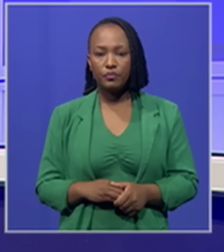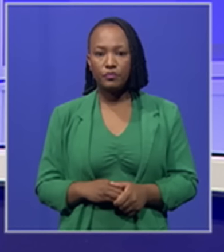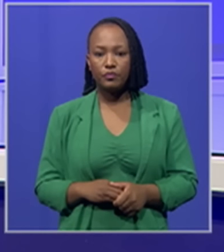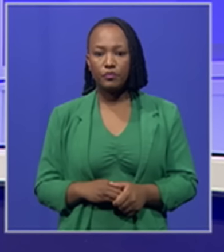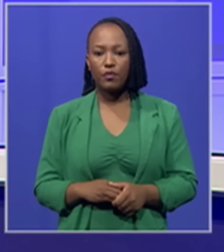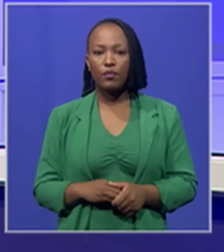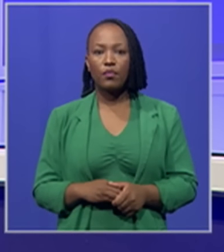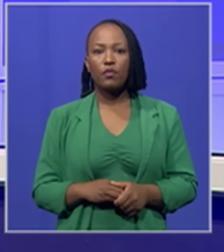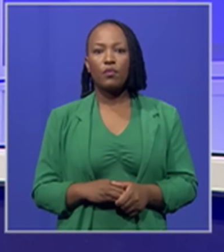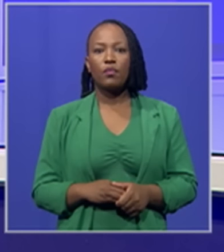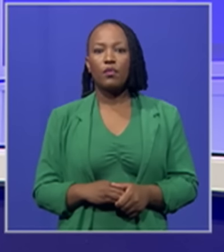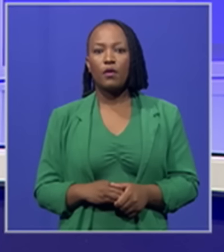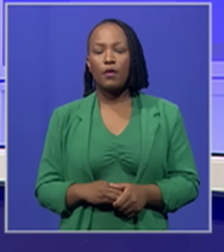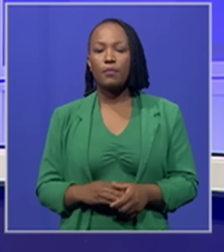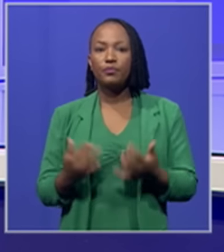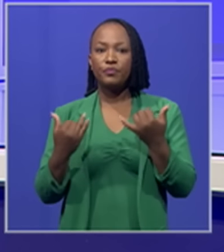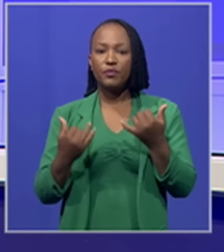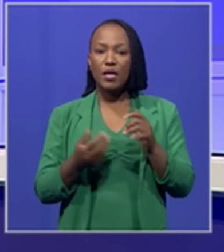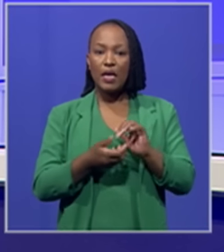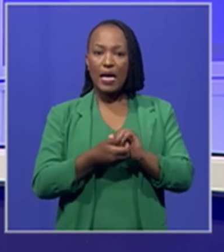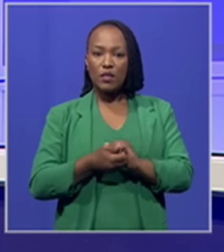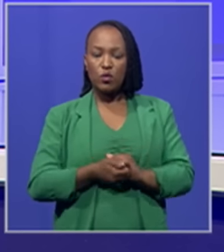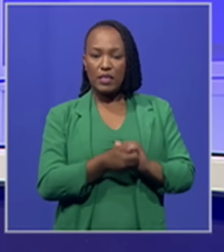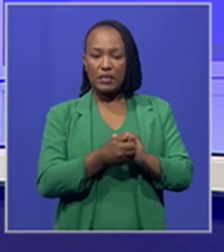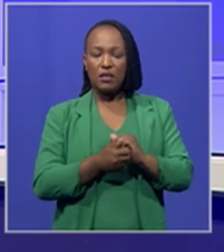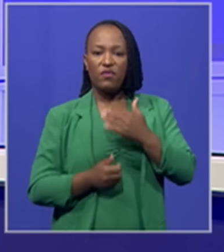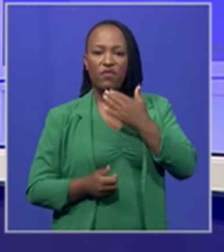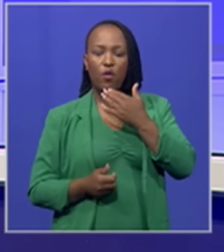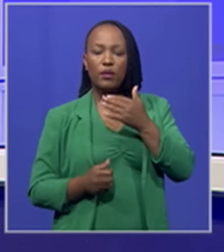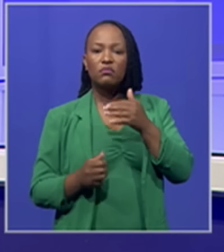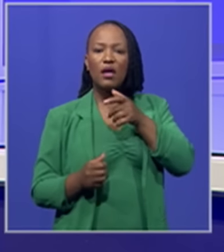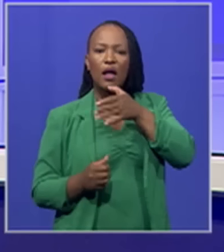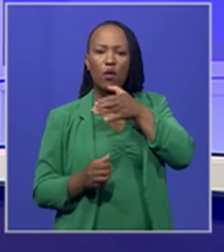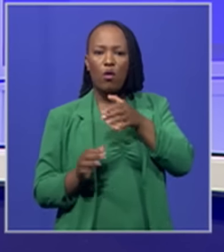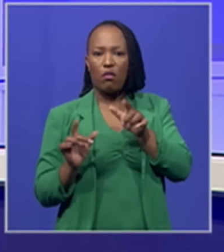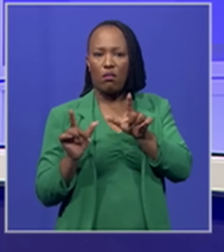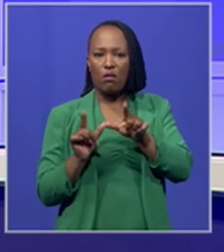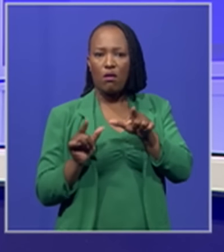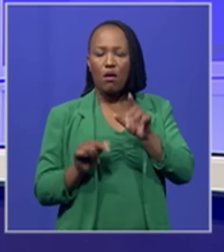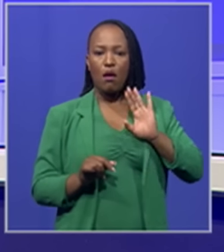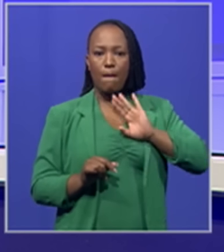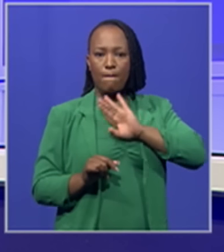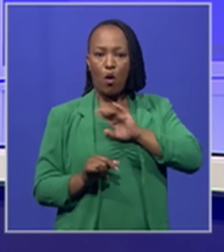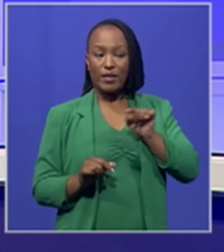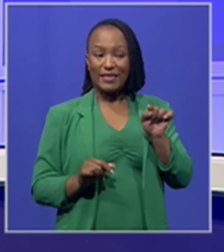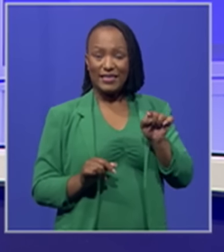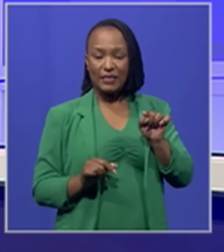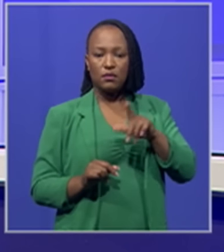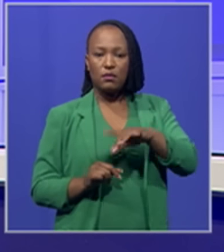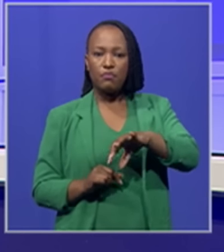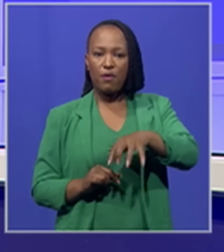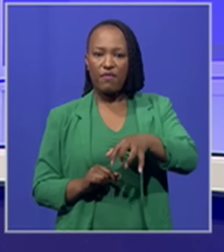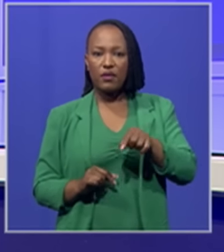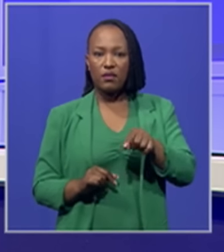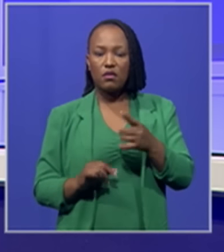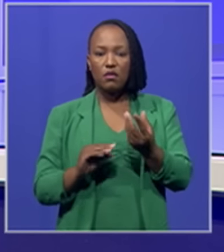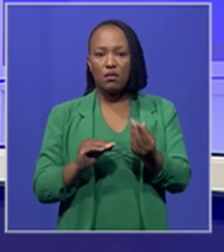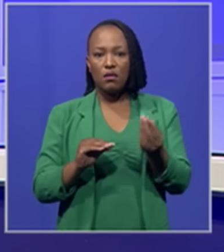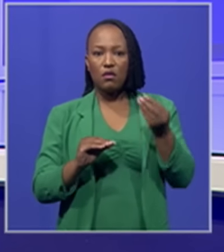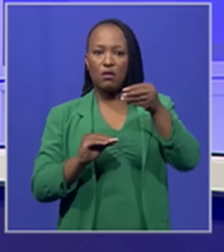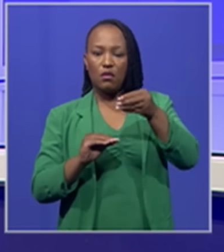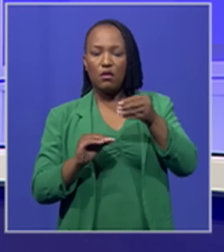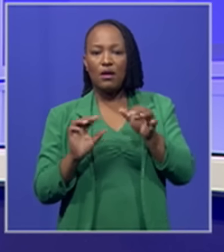Mokgatlho o okameng barekisi ba nnotagi mo Gauteng o kgapetse thoko tshitshinyo ya boto ya nnotagi mo porofenseng ya go okediwa ga dituelo